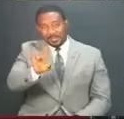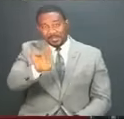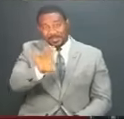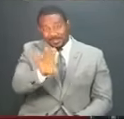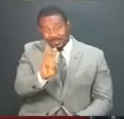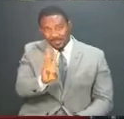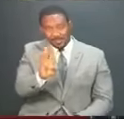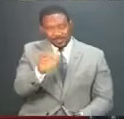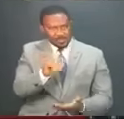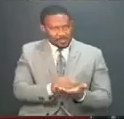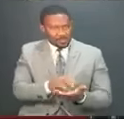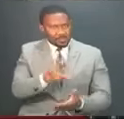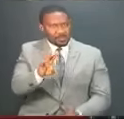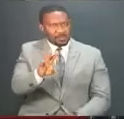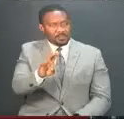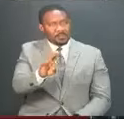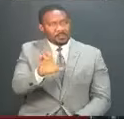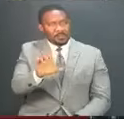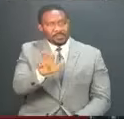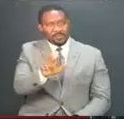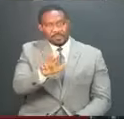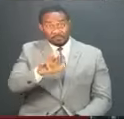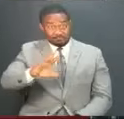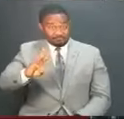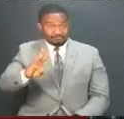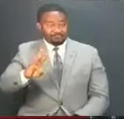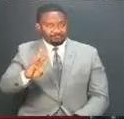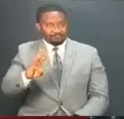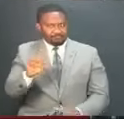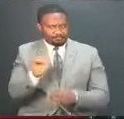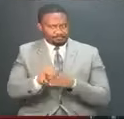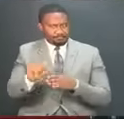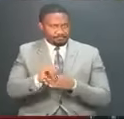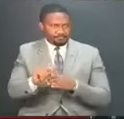4,671,386,737 Ghana cedis. Responses submitted, Mr. Speaker.